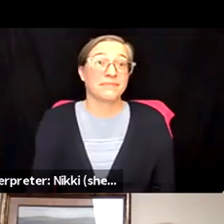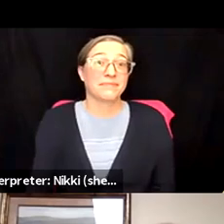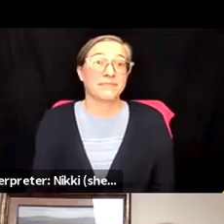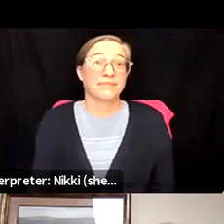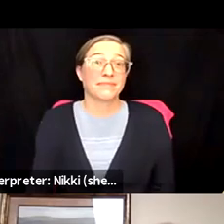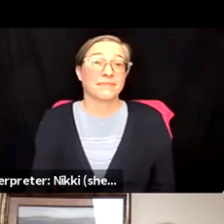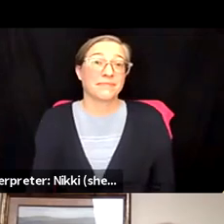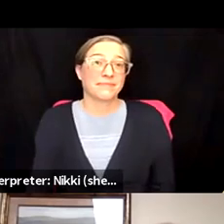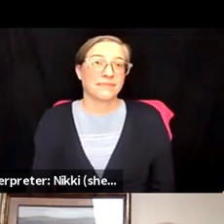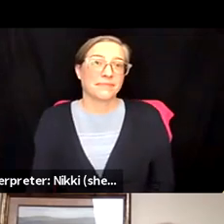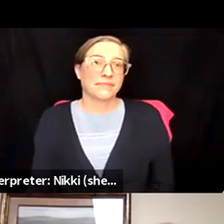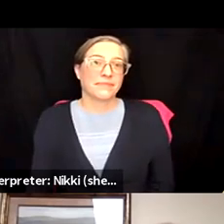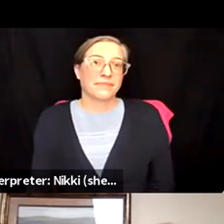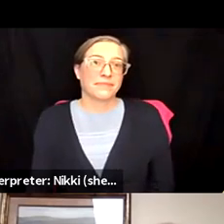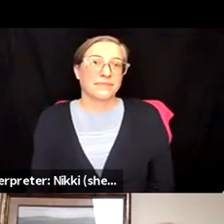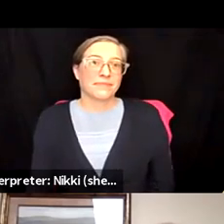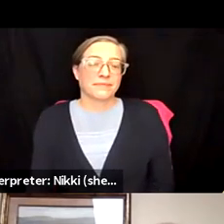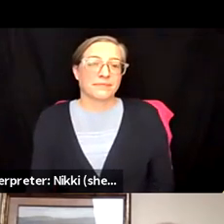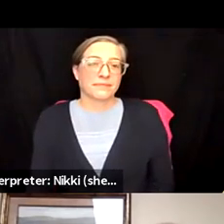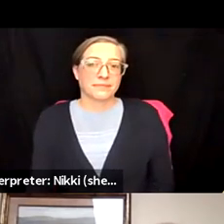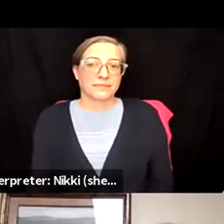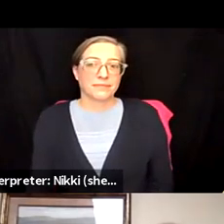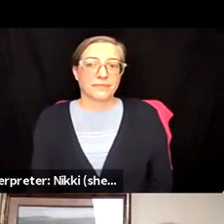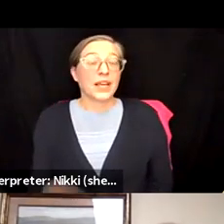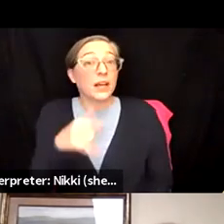Mary, you're on mute.